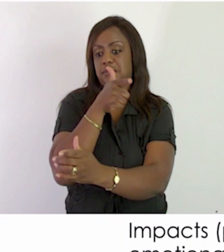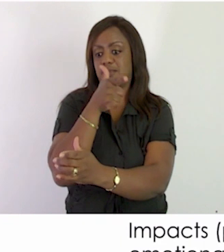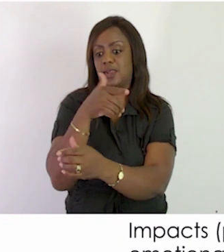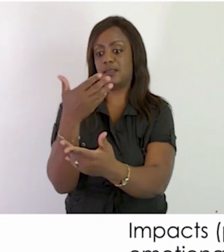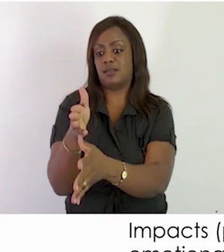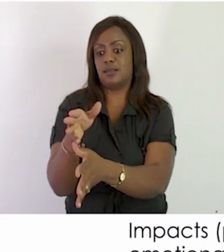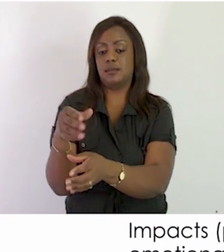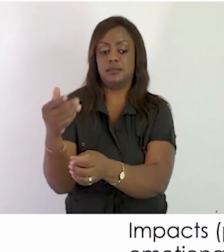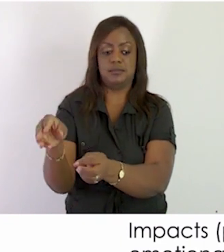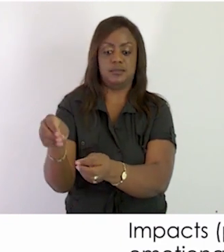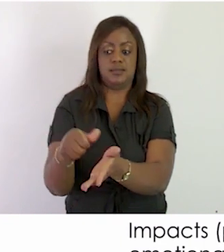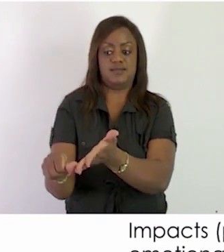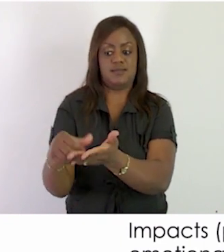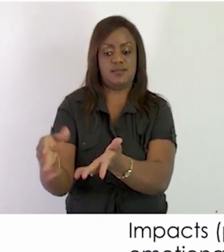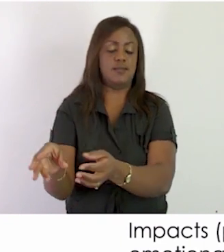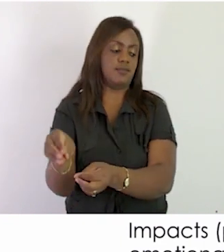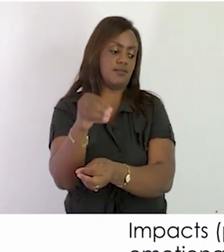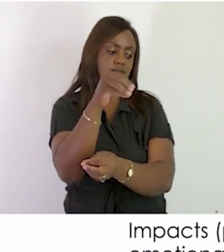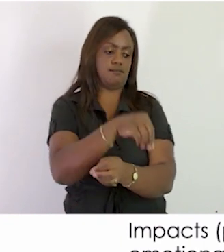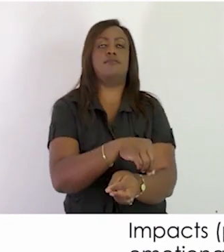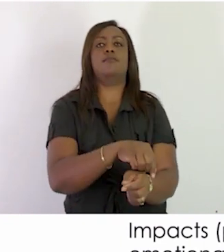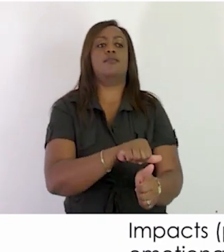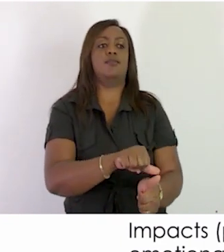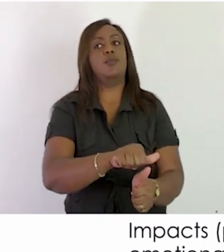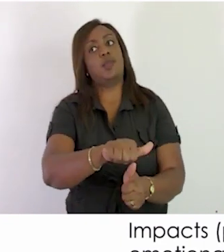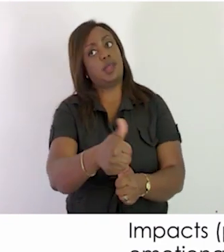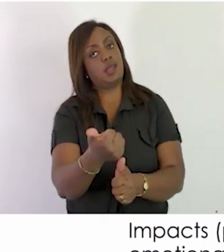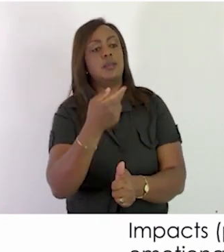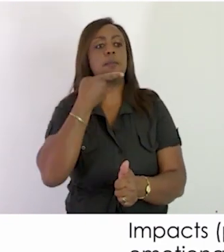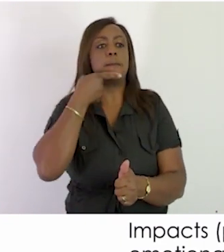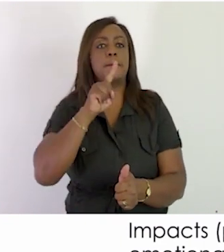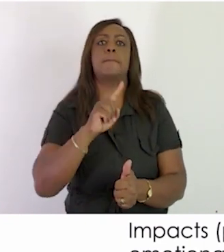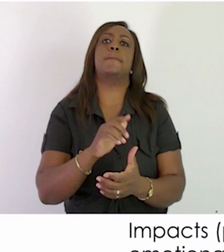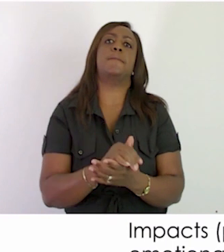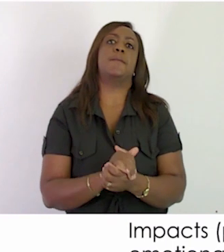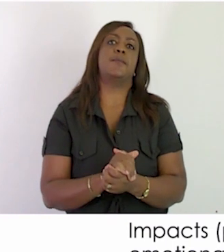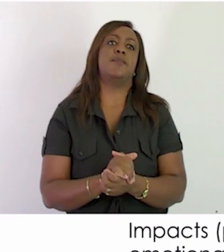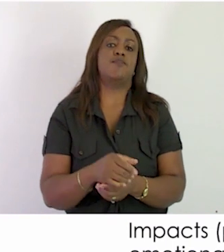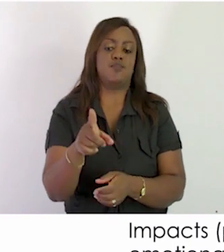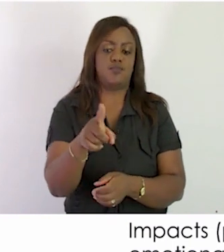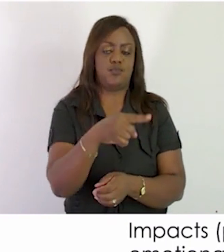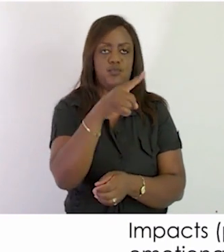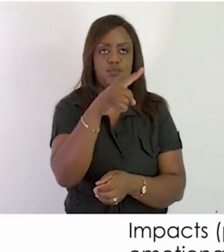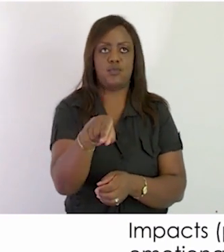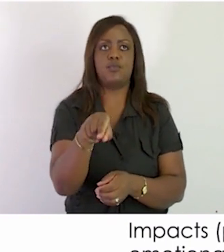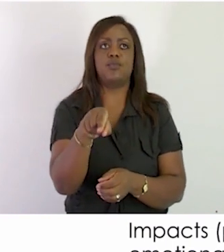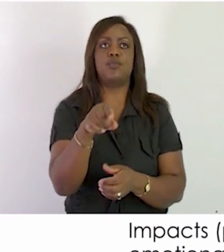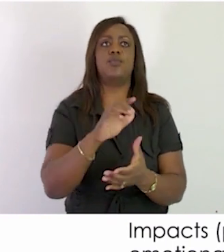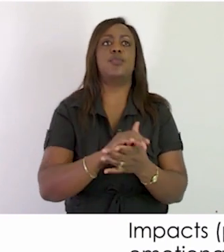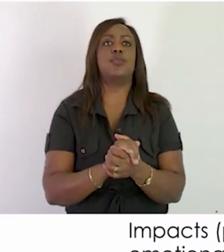and then when they go to their place, have sexual intercourse with them, and then they get paid for having sexual intercourse with different kind of